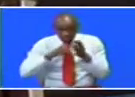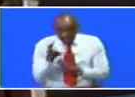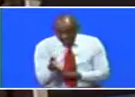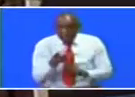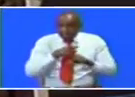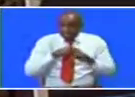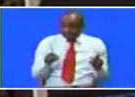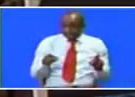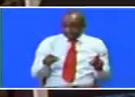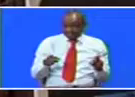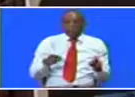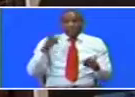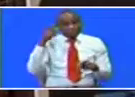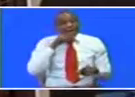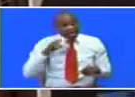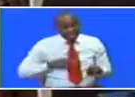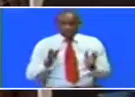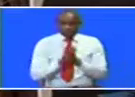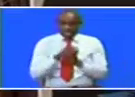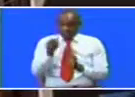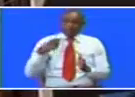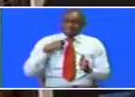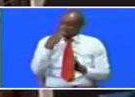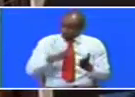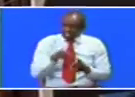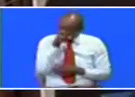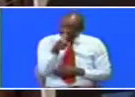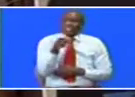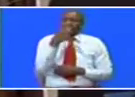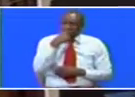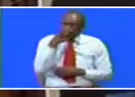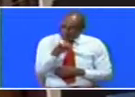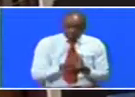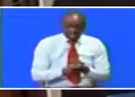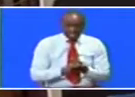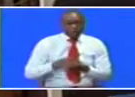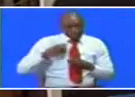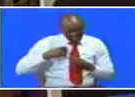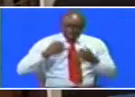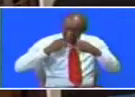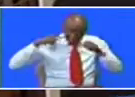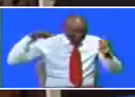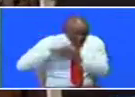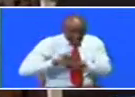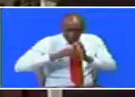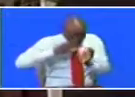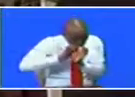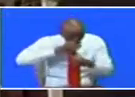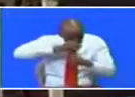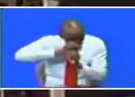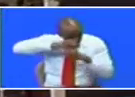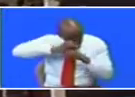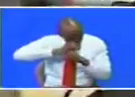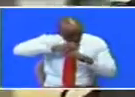and parents and countries should be reassured that this is a vaccine that has really undergone a very, very, very thorough